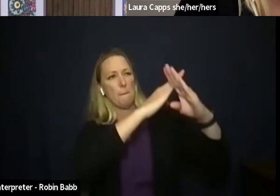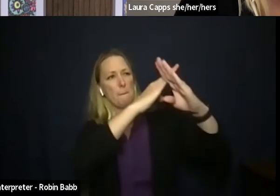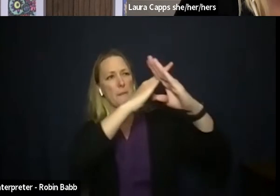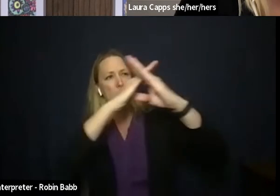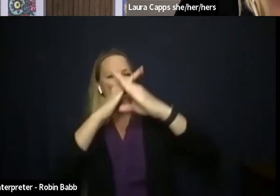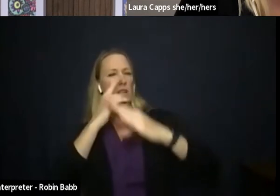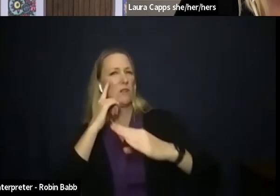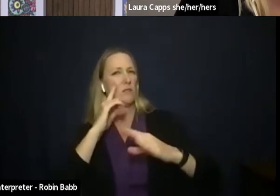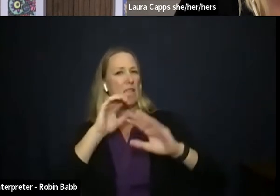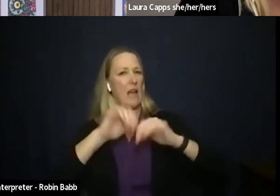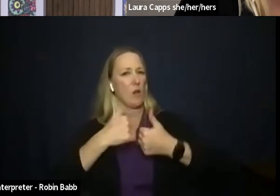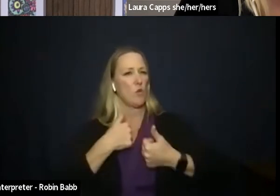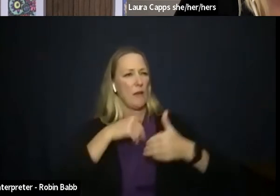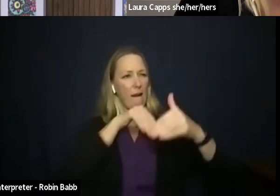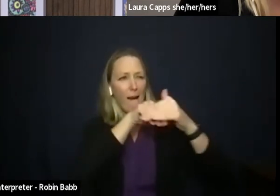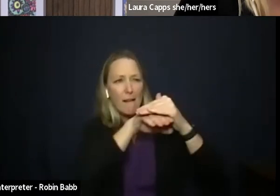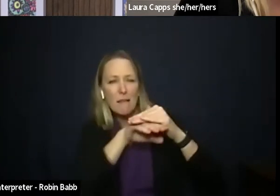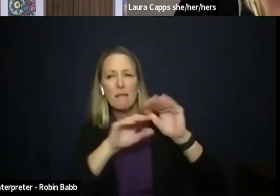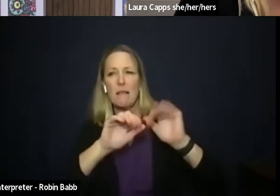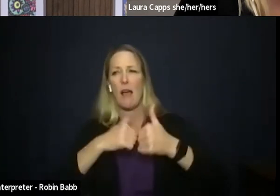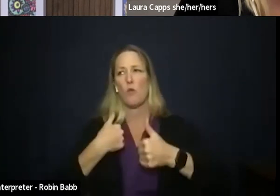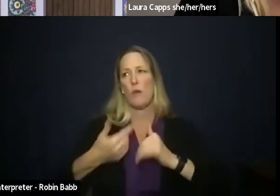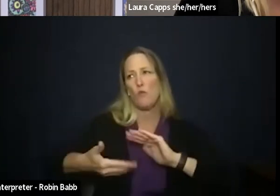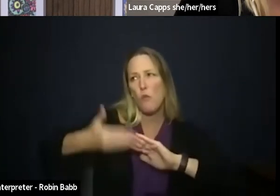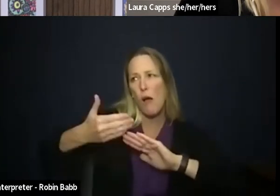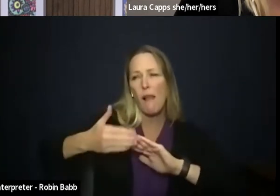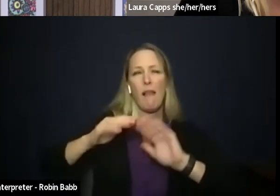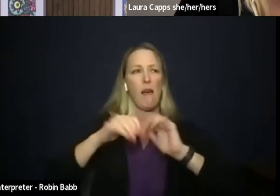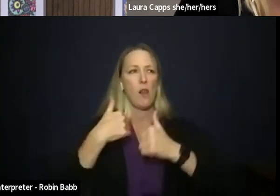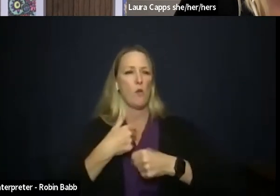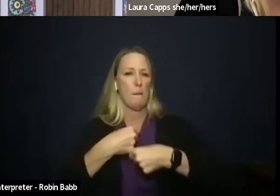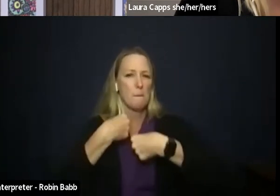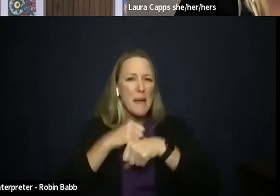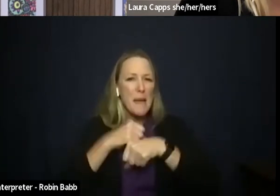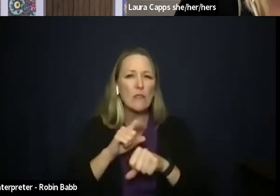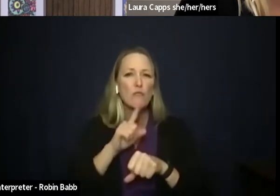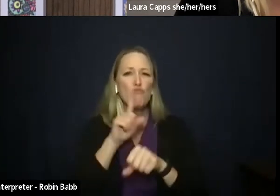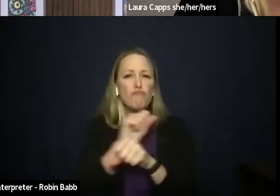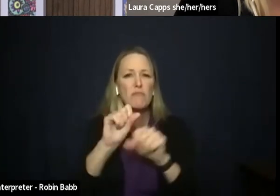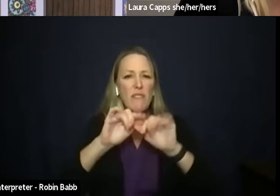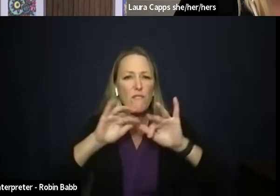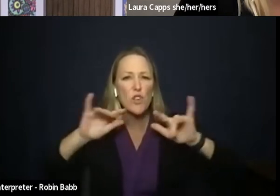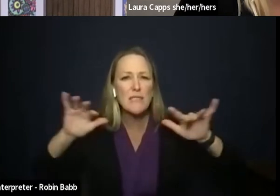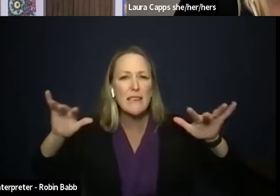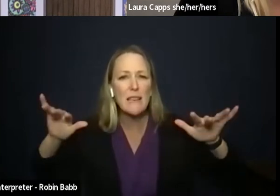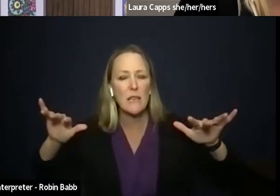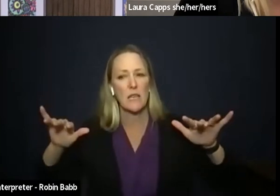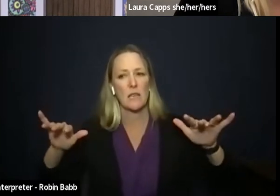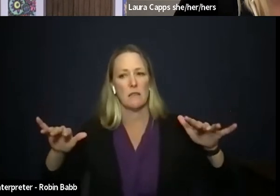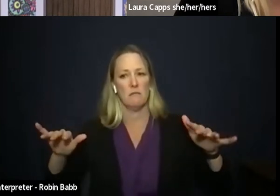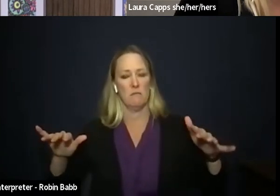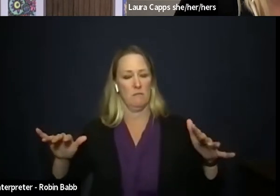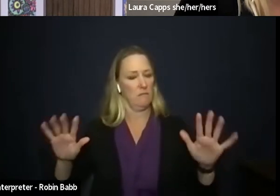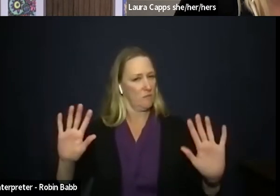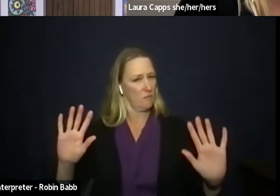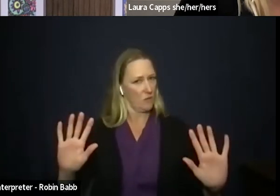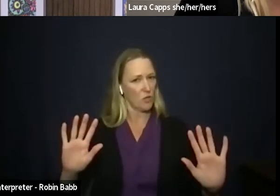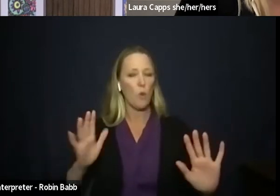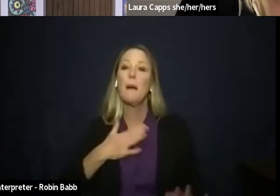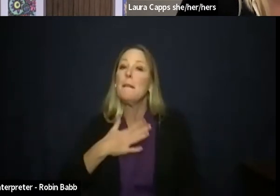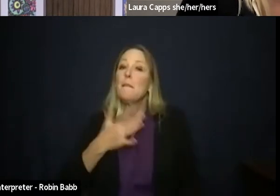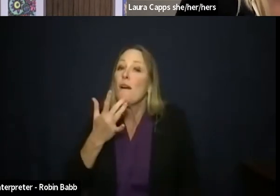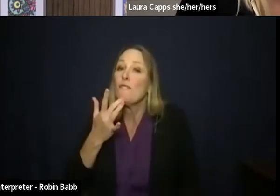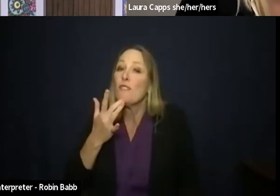diversity and if we look at those things then we can really say because i would again my purpose were to stay at large but if we